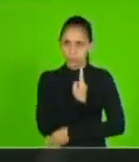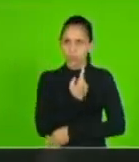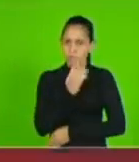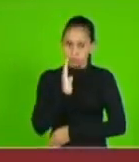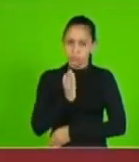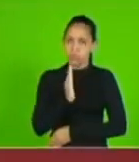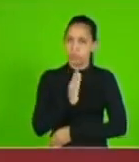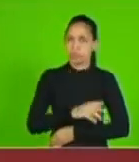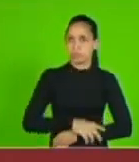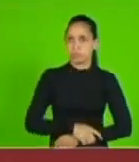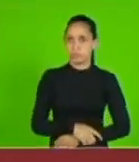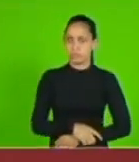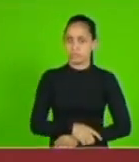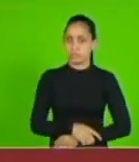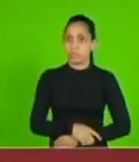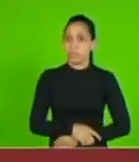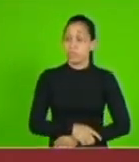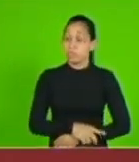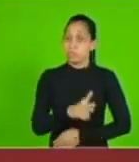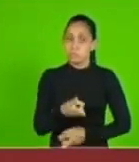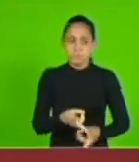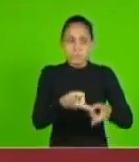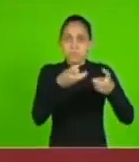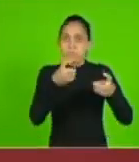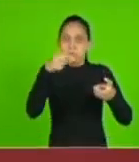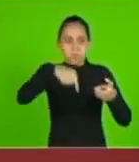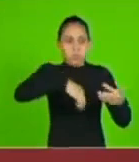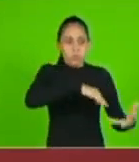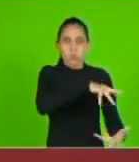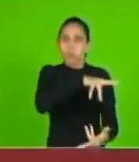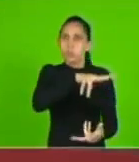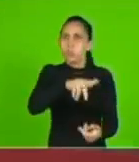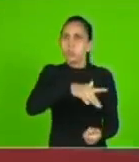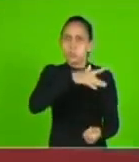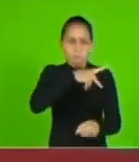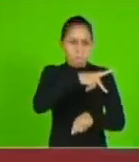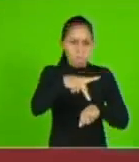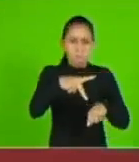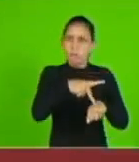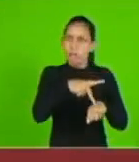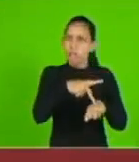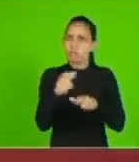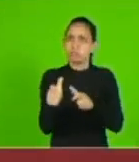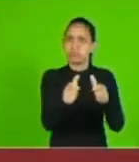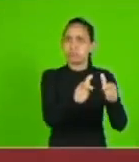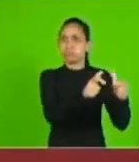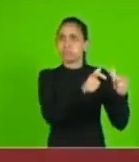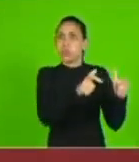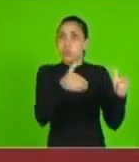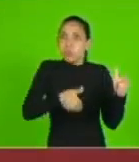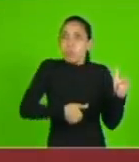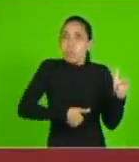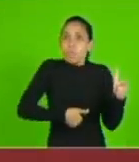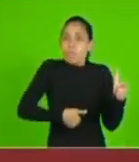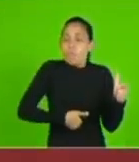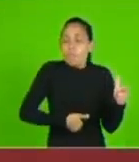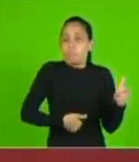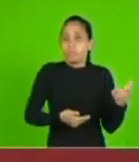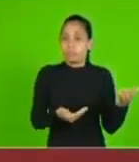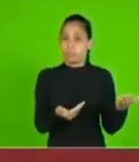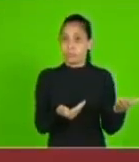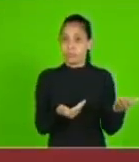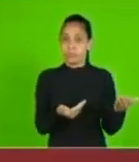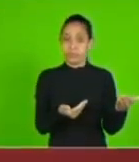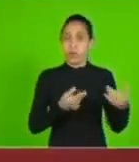this side of the hunger in the world. They blame the economy, the